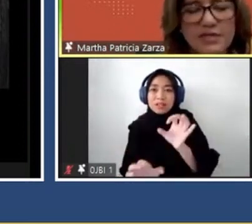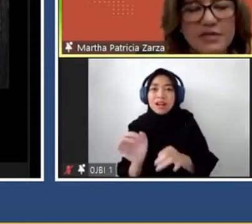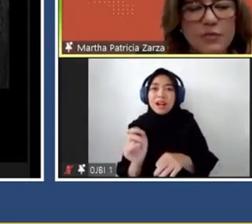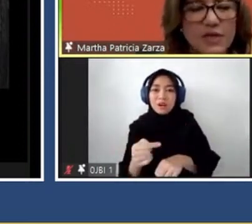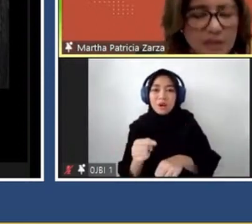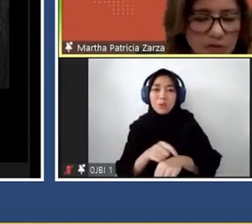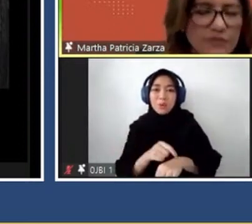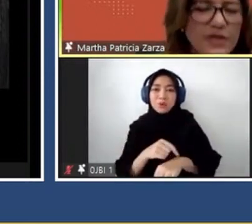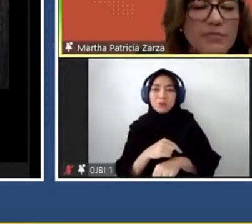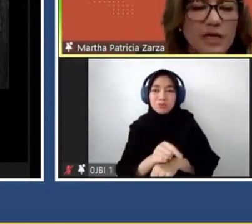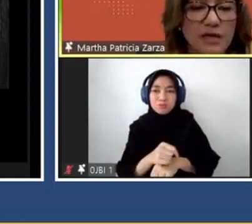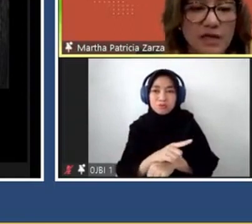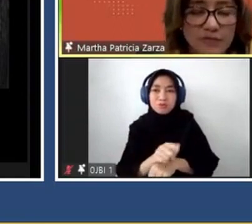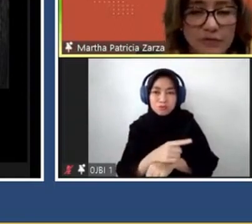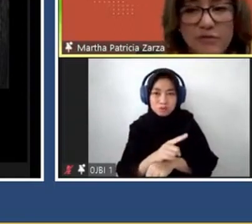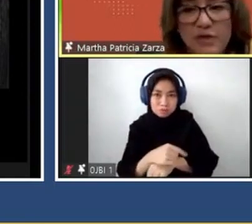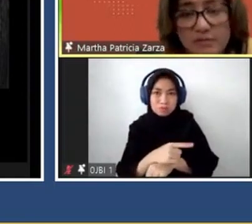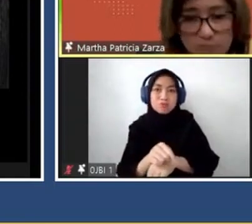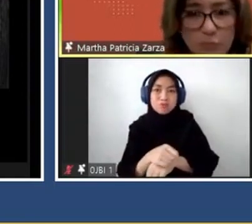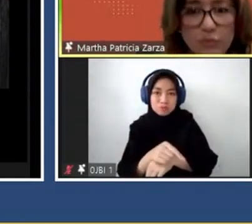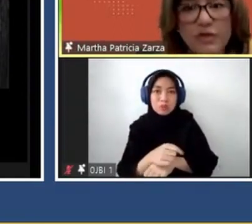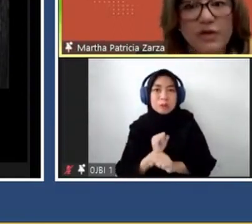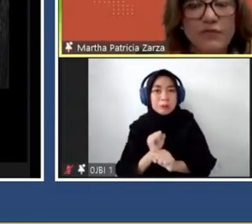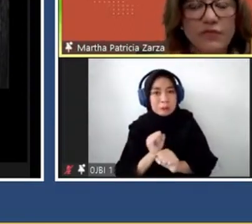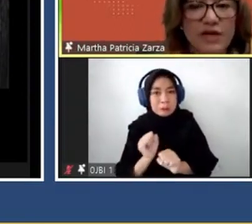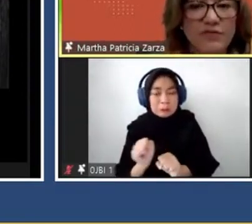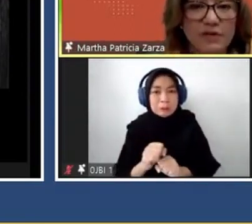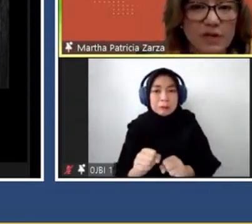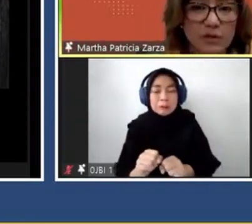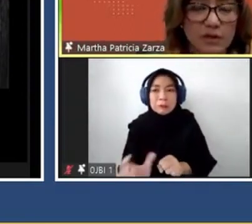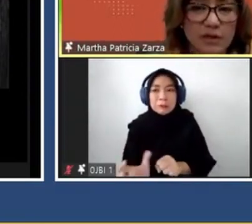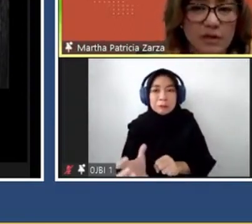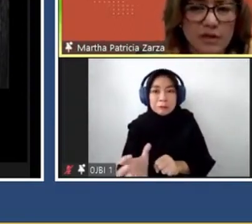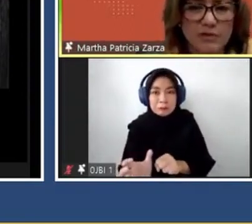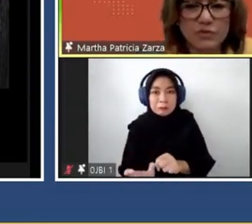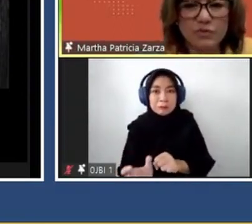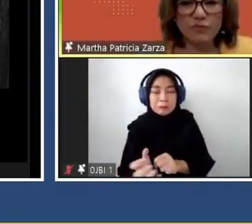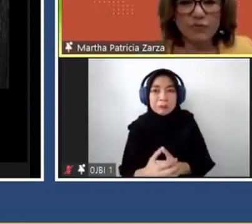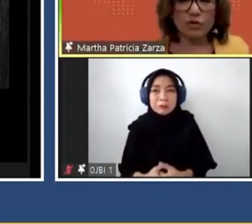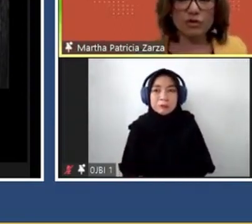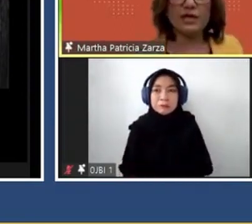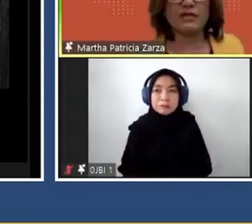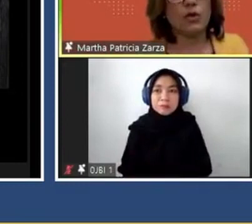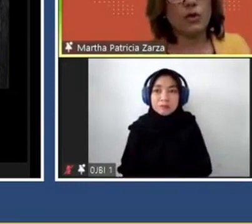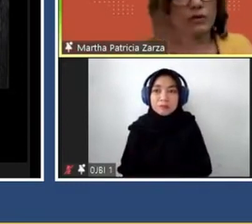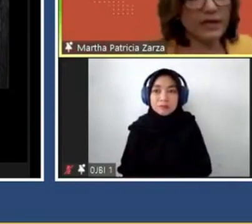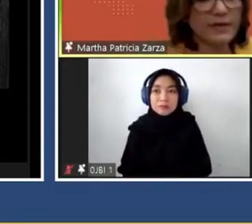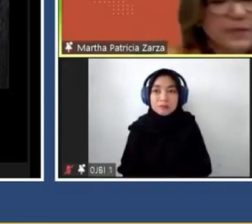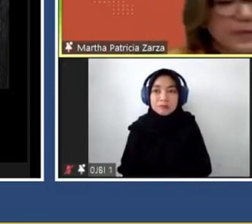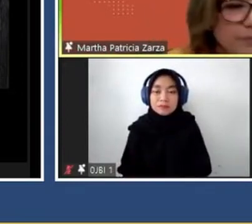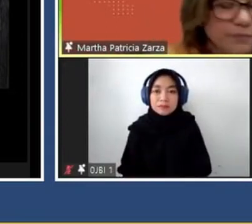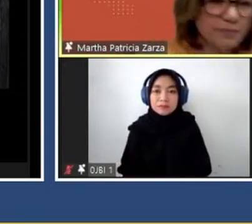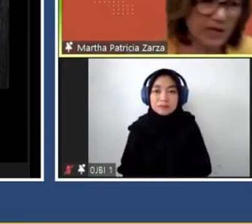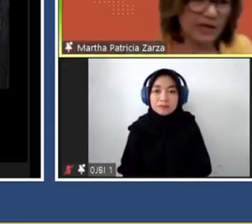It requires a lot of time and effort to get wood for having the stove on the whole